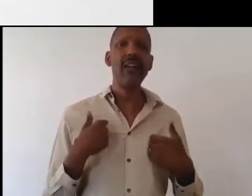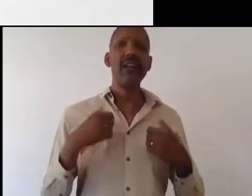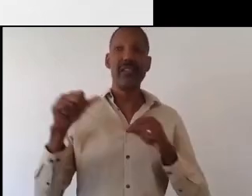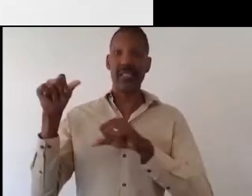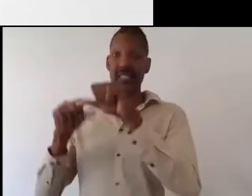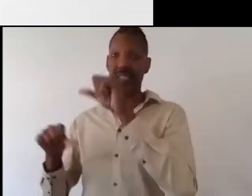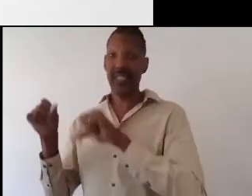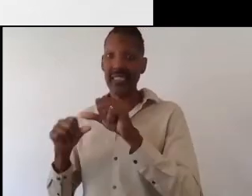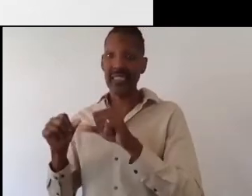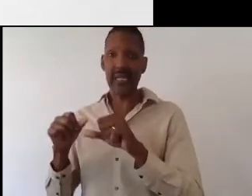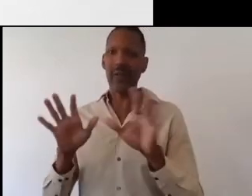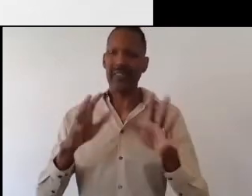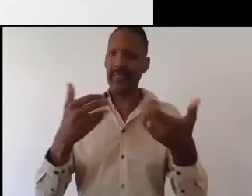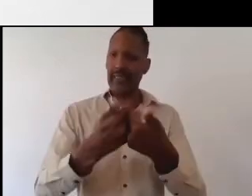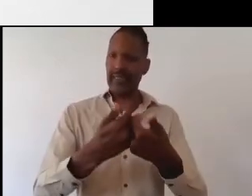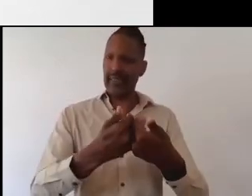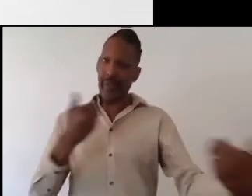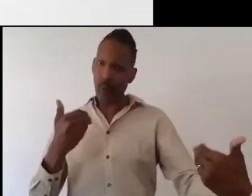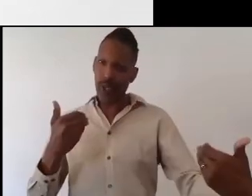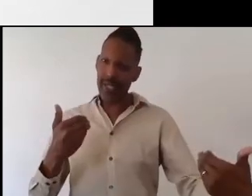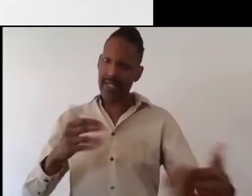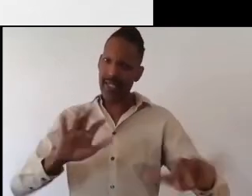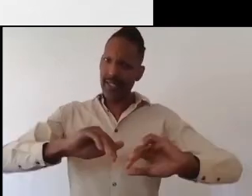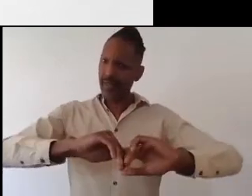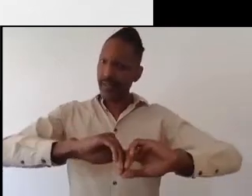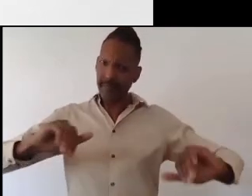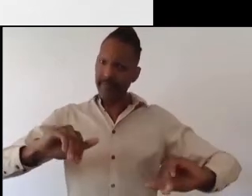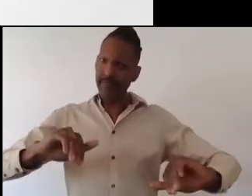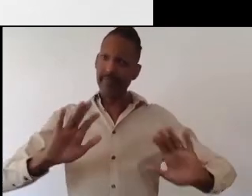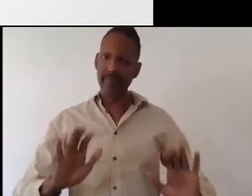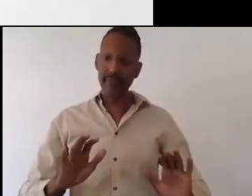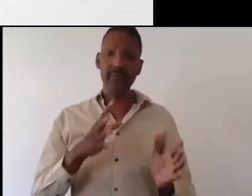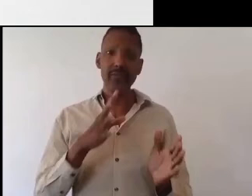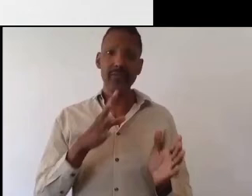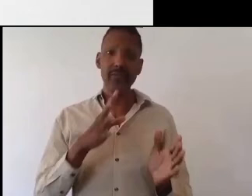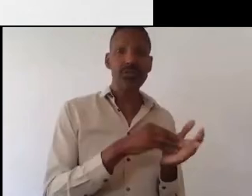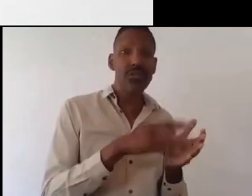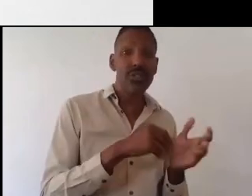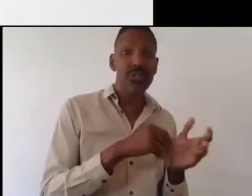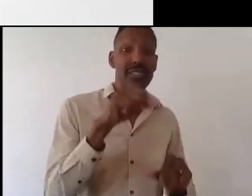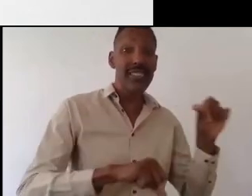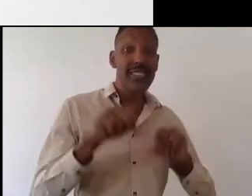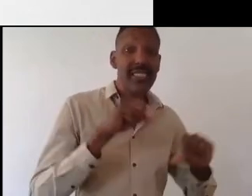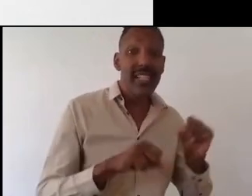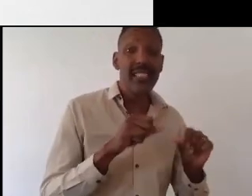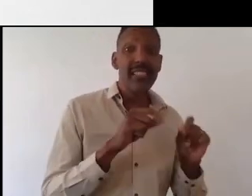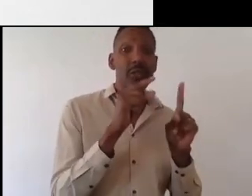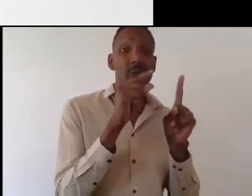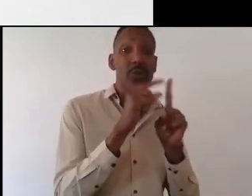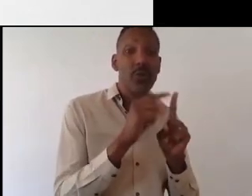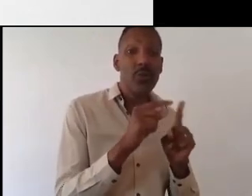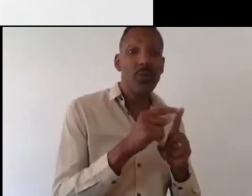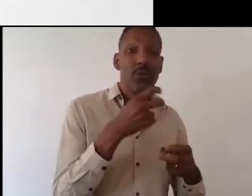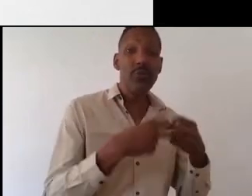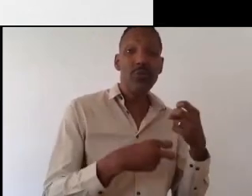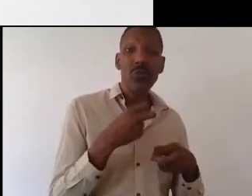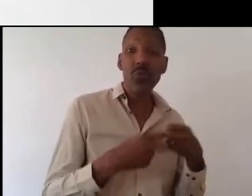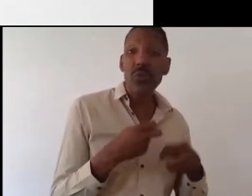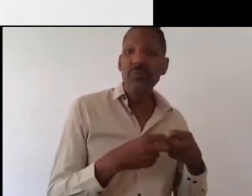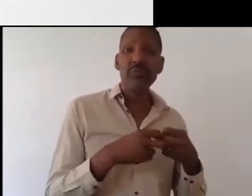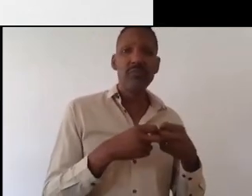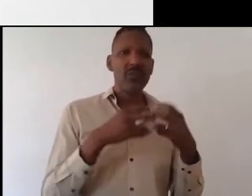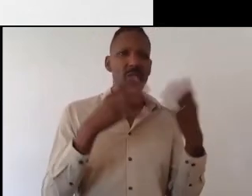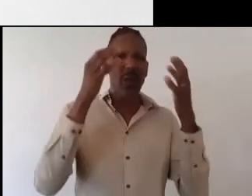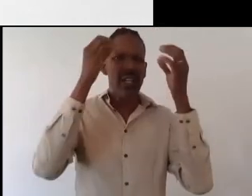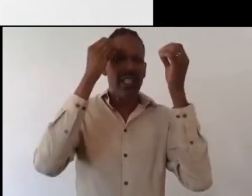to memorize facts, spend 7, 8, 9 weeks on a particular topic, learn to read a particular word problem and figure